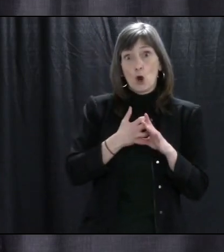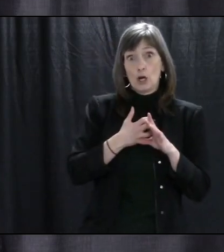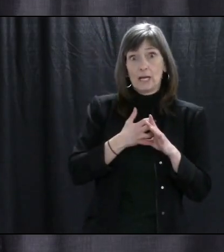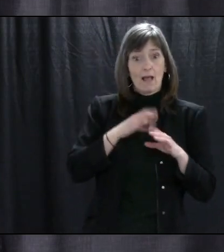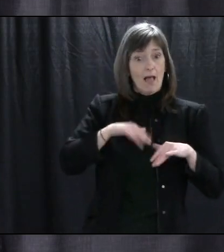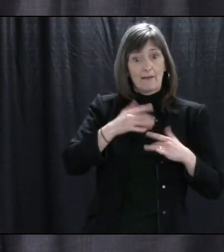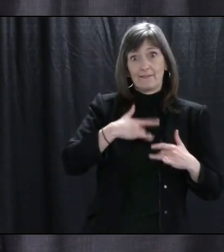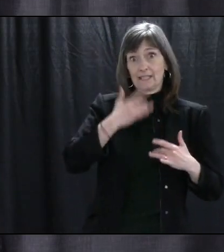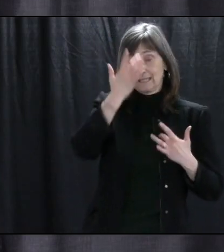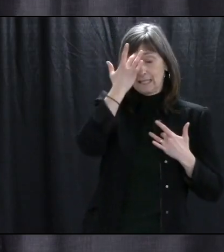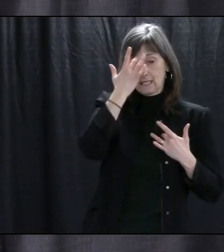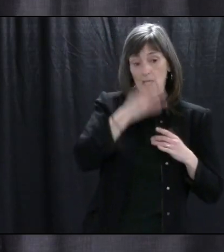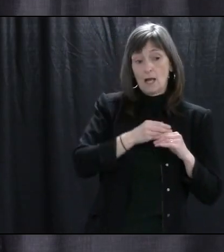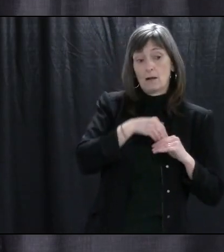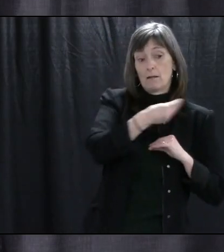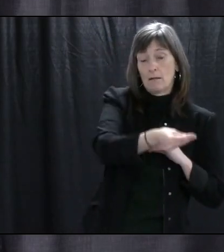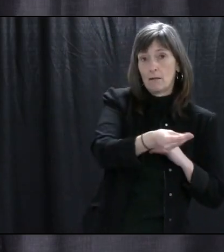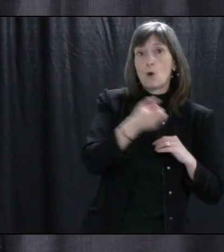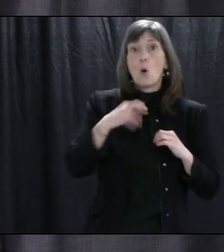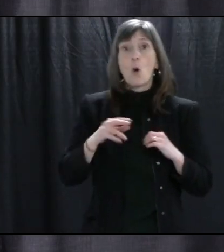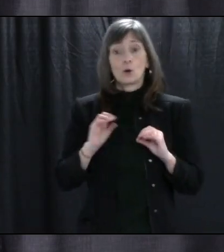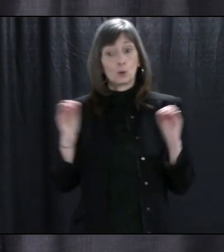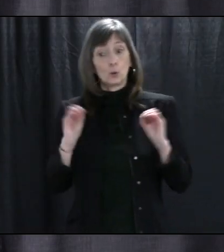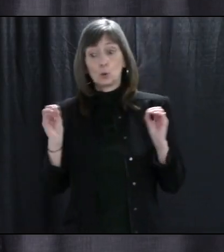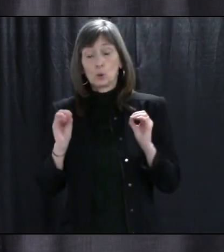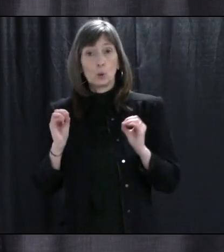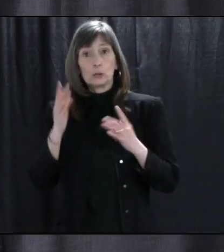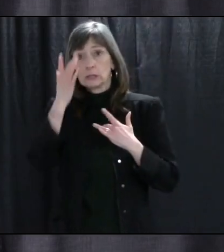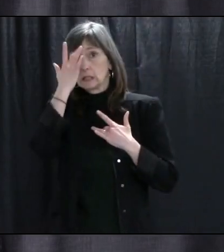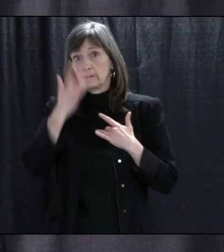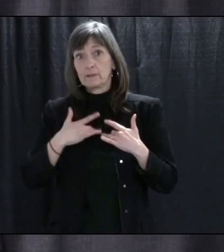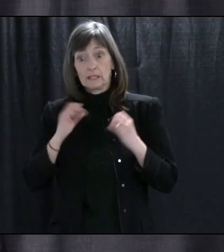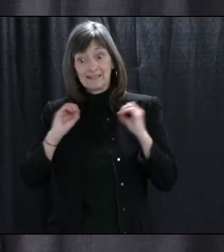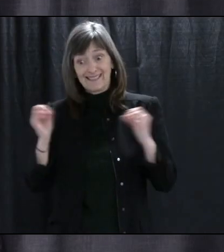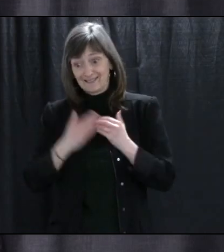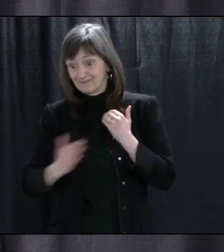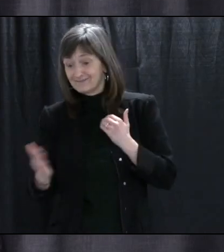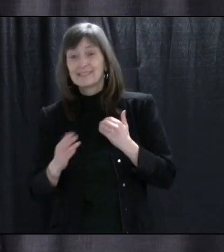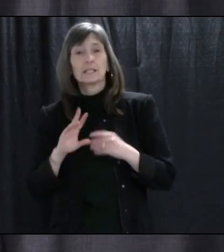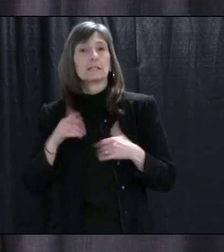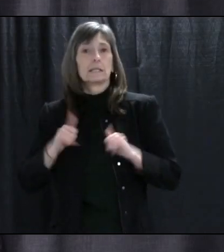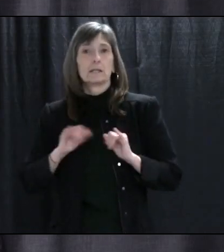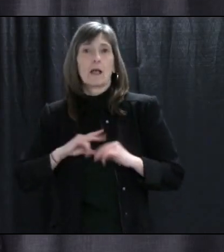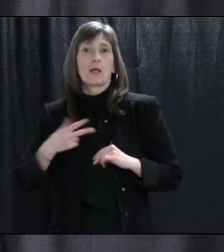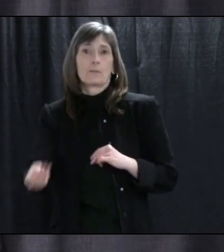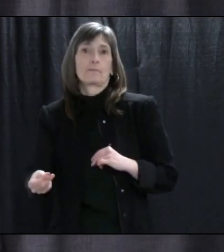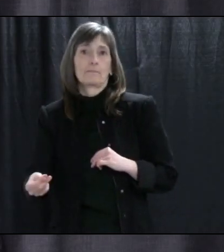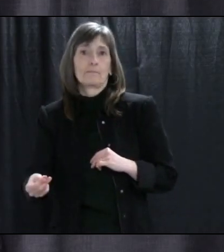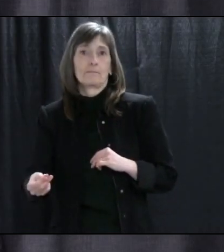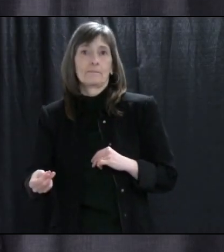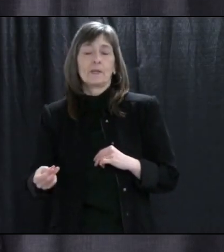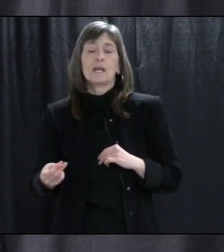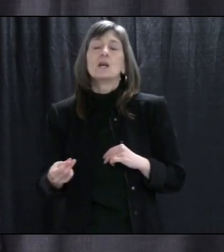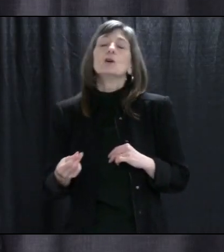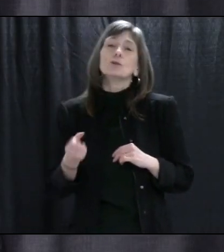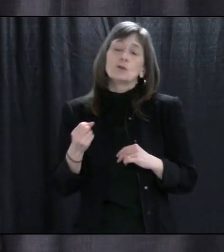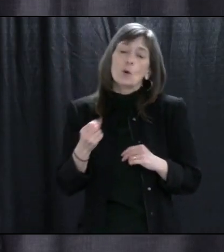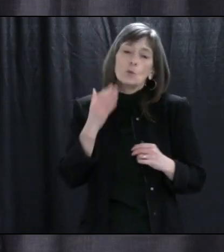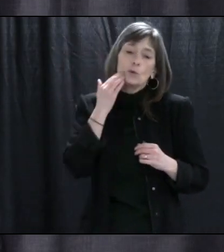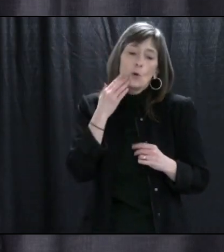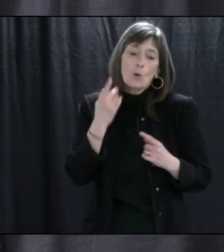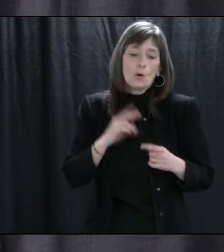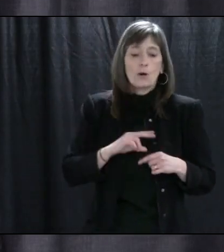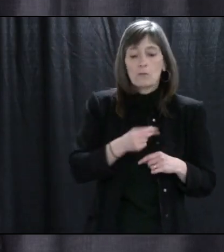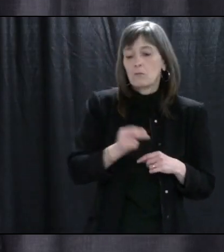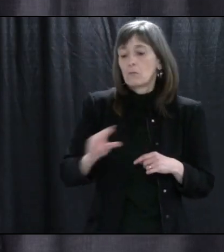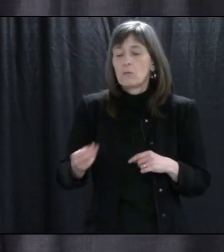While it is unknown at this time the extent to which pre-symptomatic and asymptomatic transmission is taking place, we do